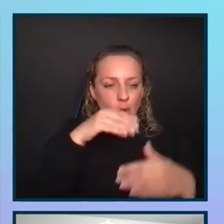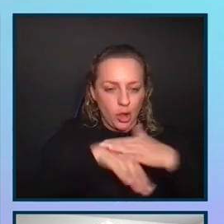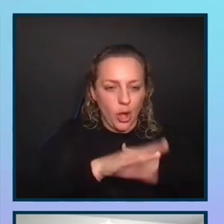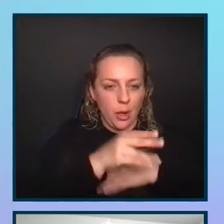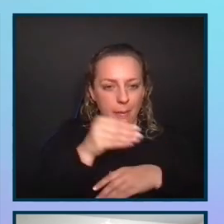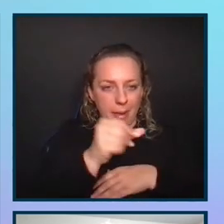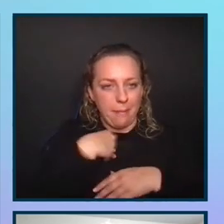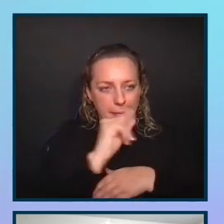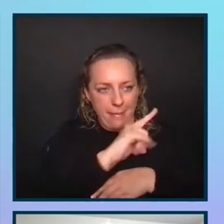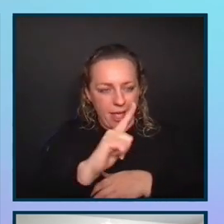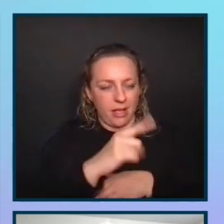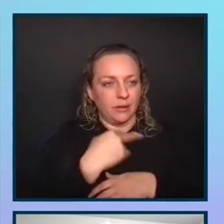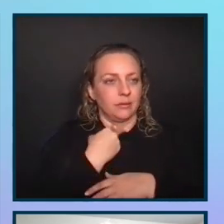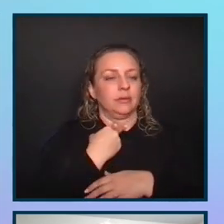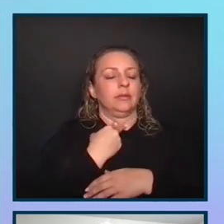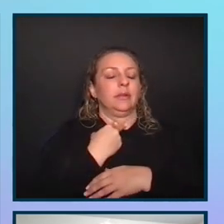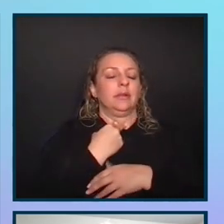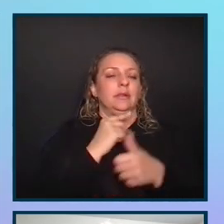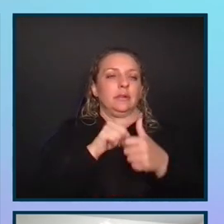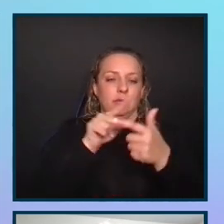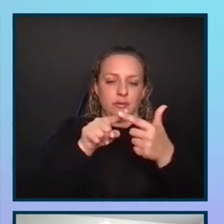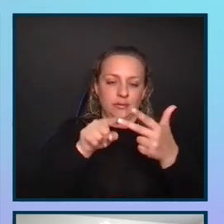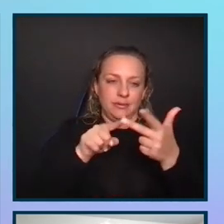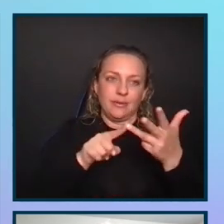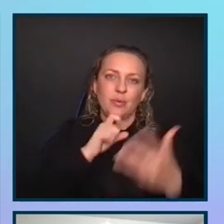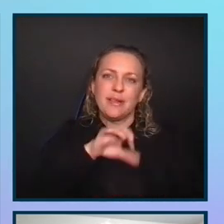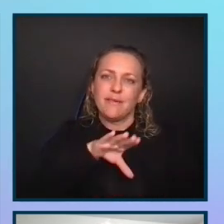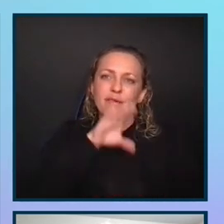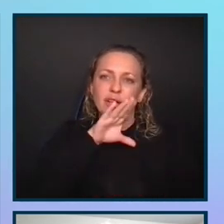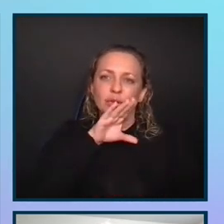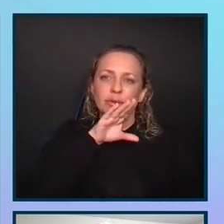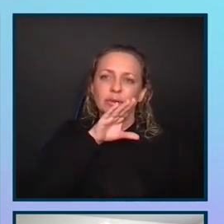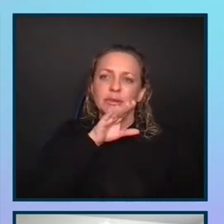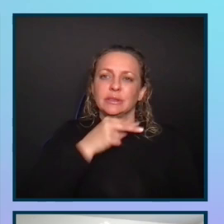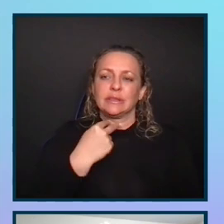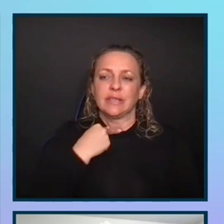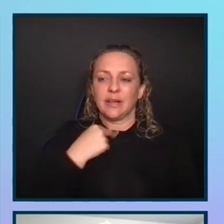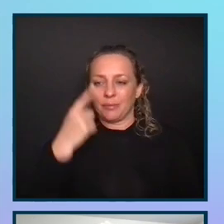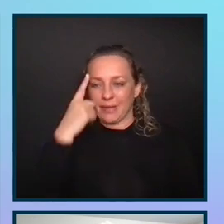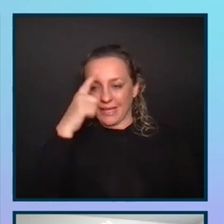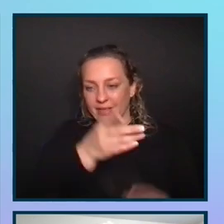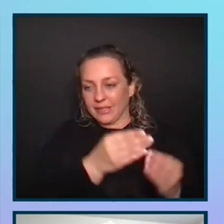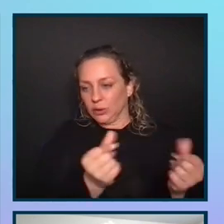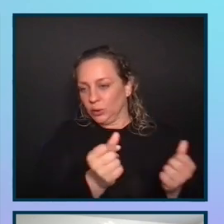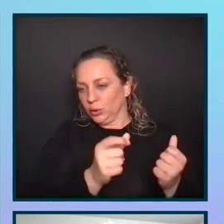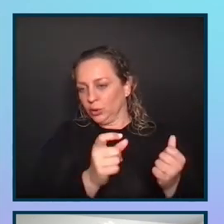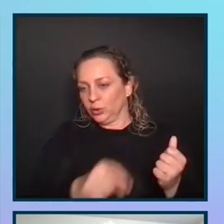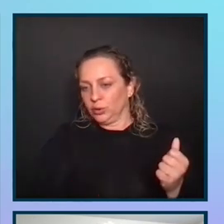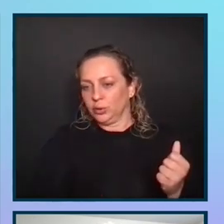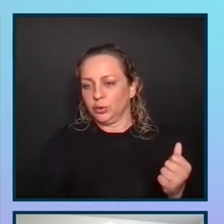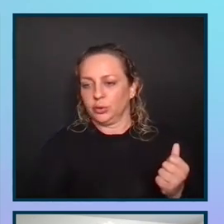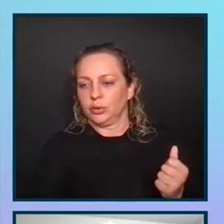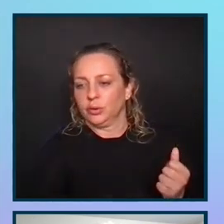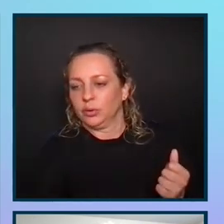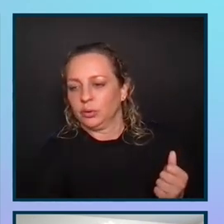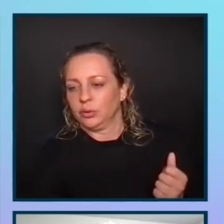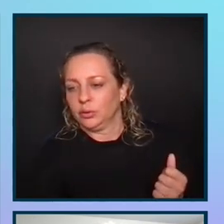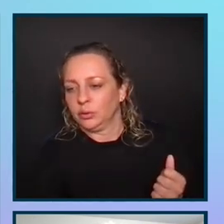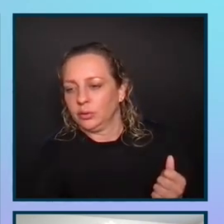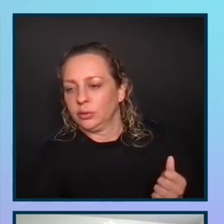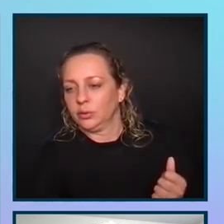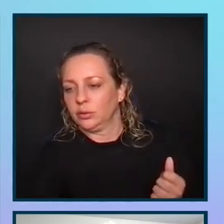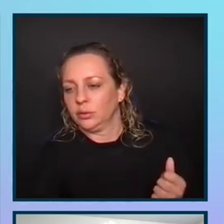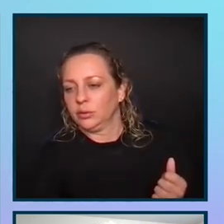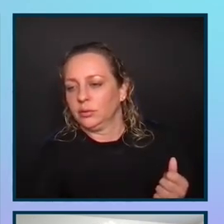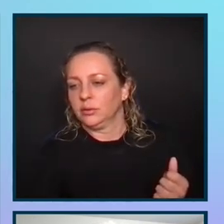bill. You know, it's extremely frustrating when the solution that is supposed to quote, provide